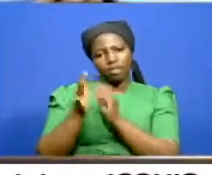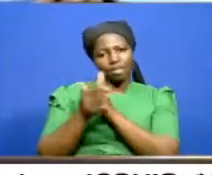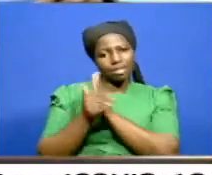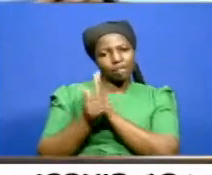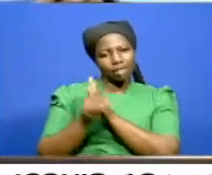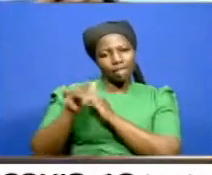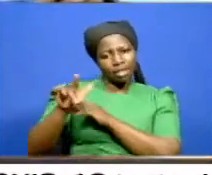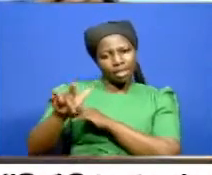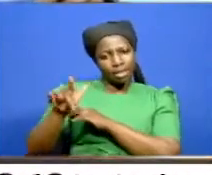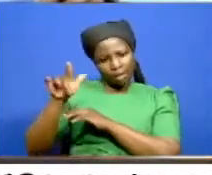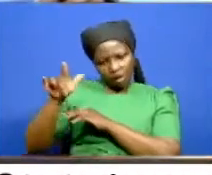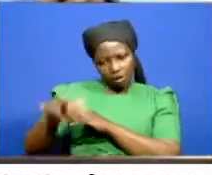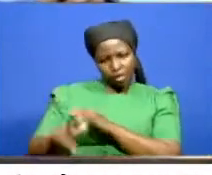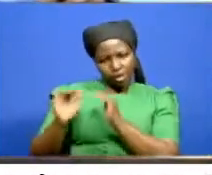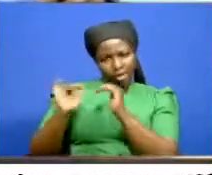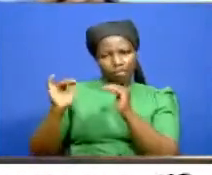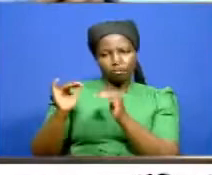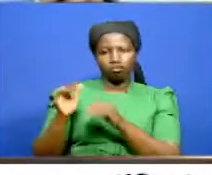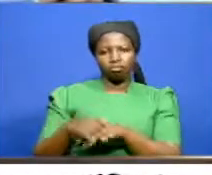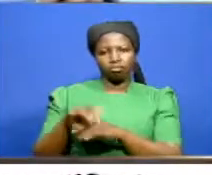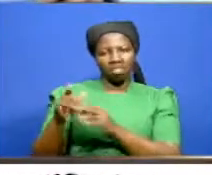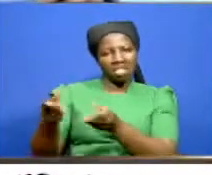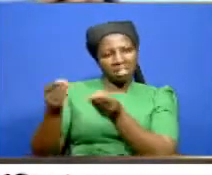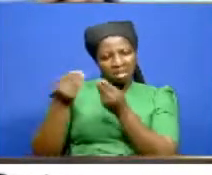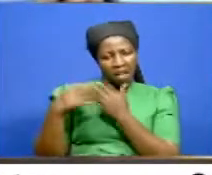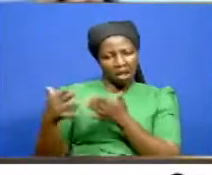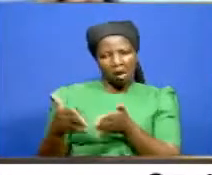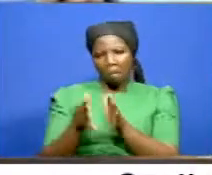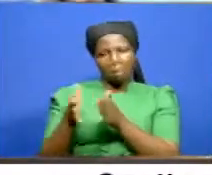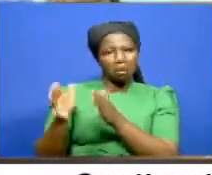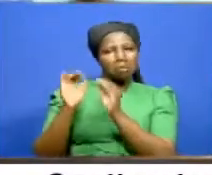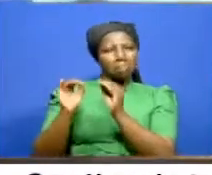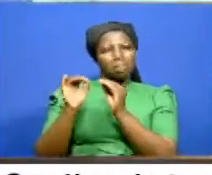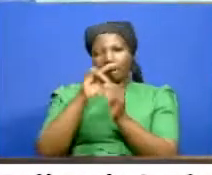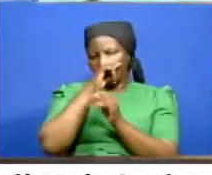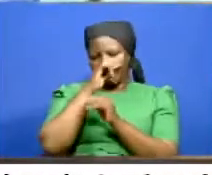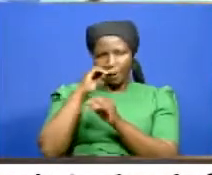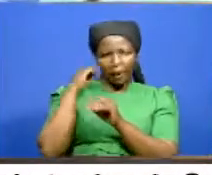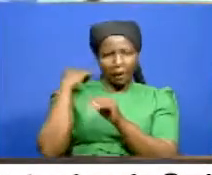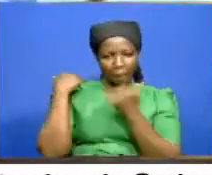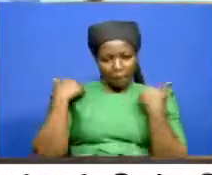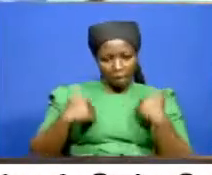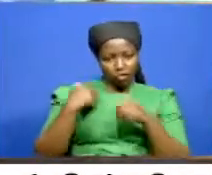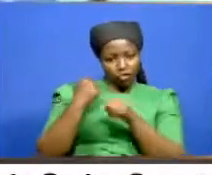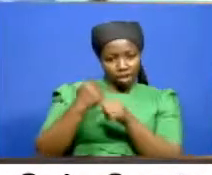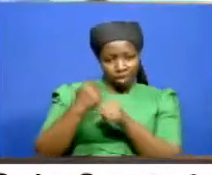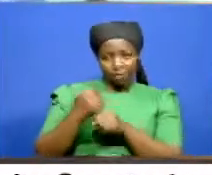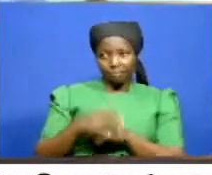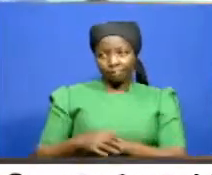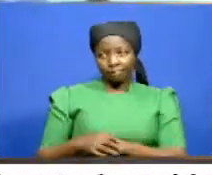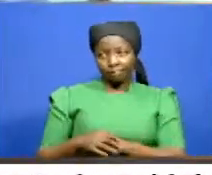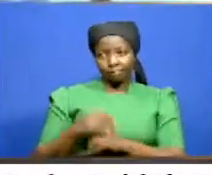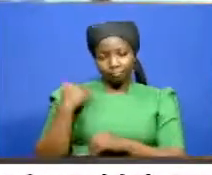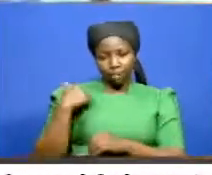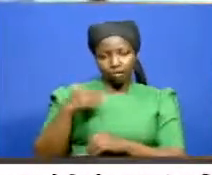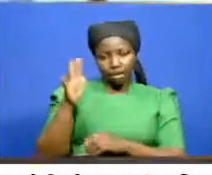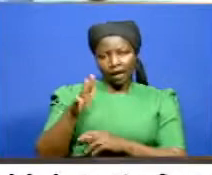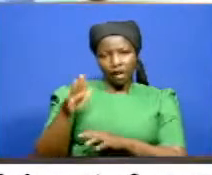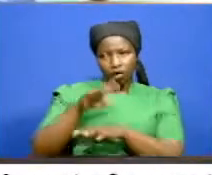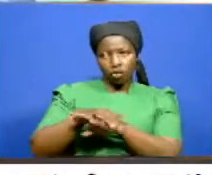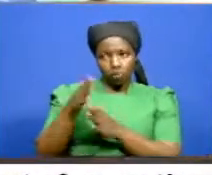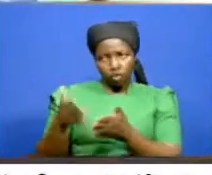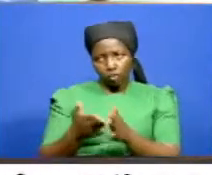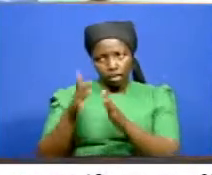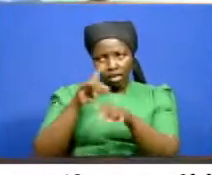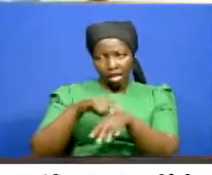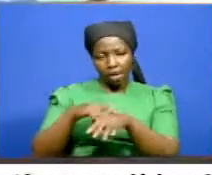to be given the opportunity to maybe just try and express themselves. Because personally, myself, I was a late bloomer. I never got the opportunity while I was that young. Yeah. I came to get